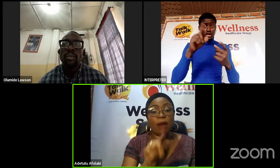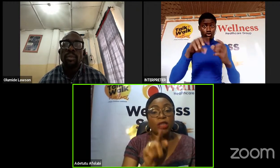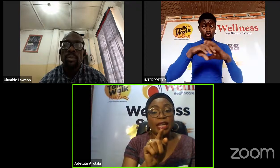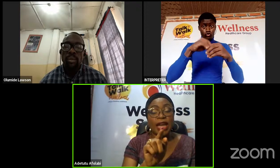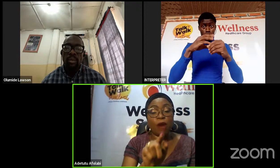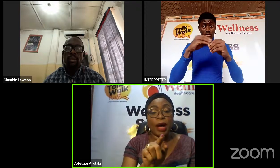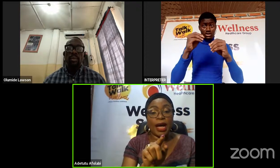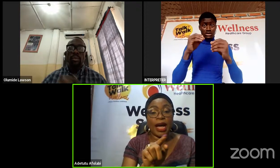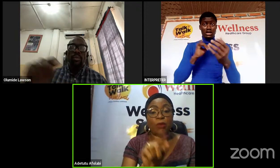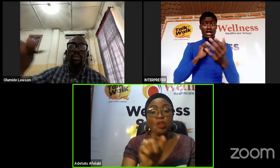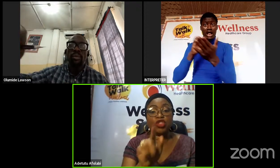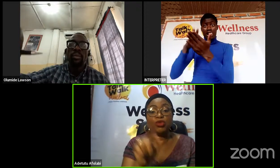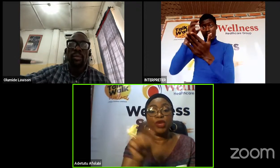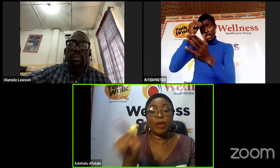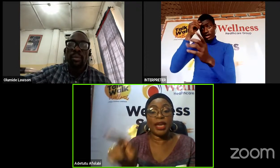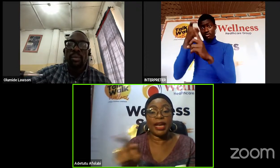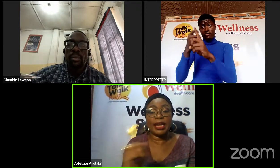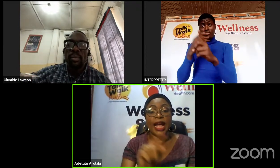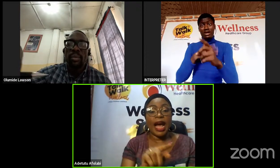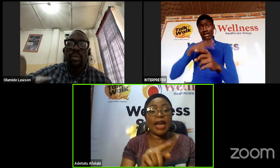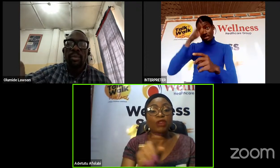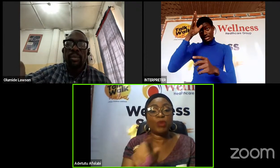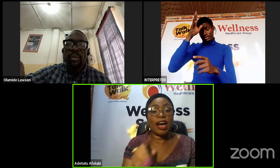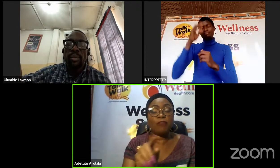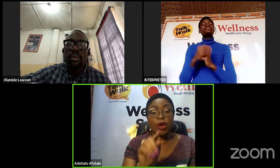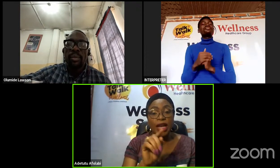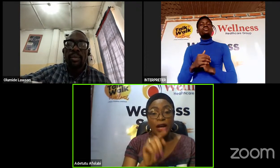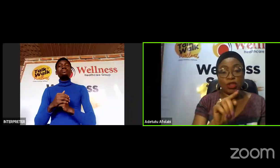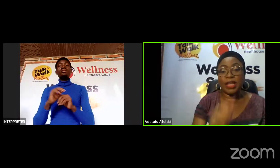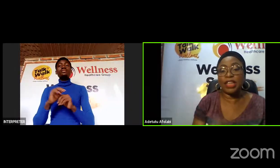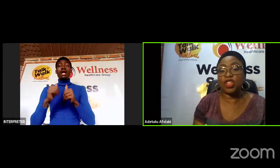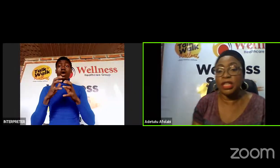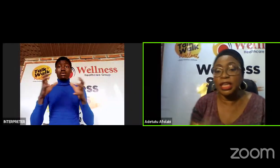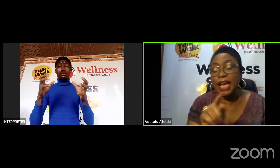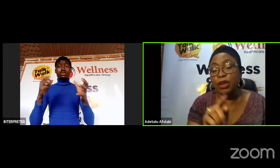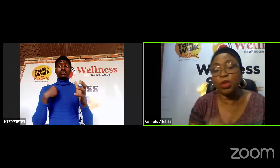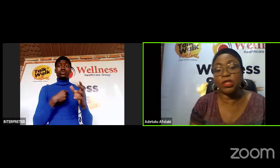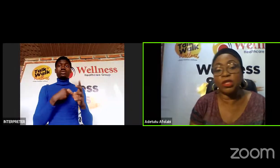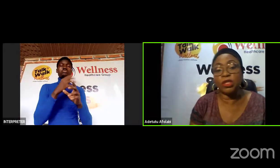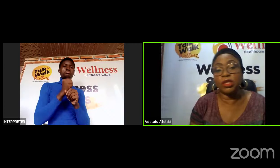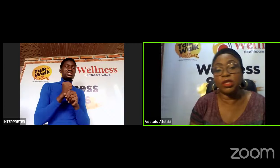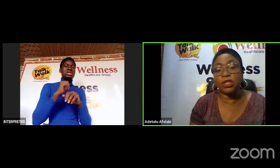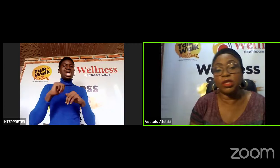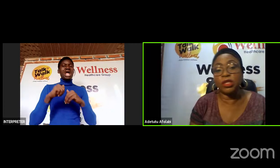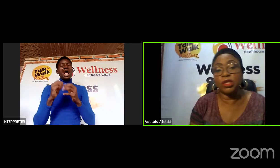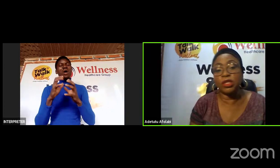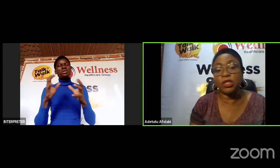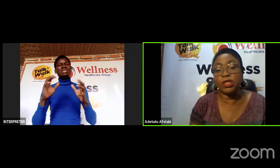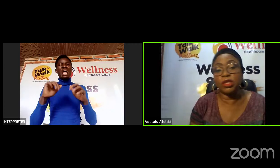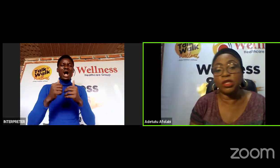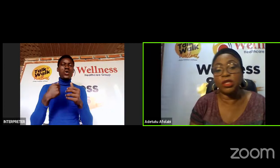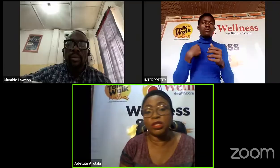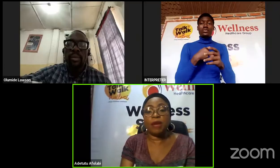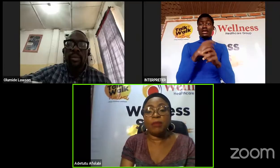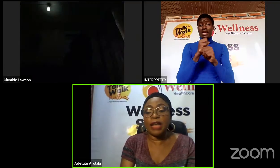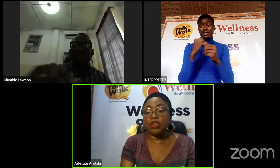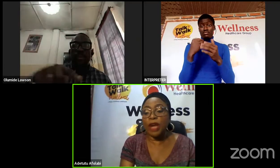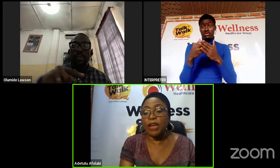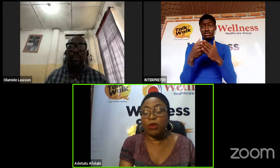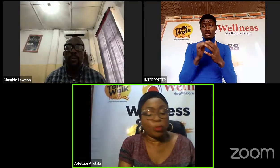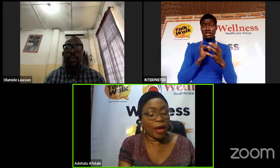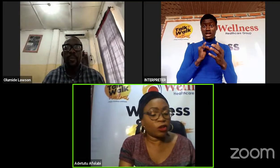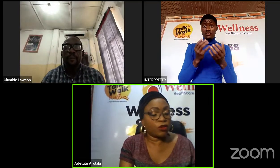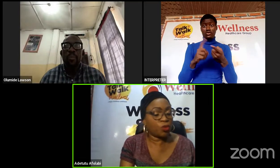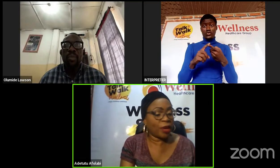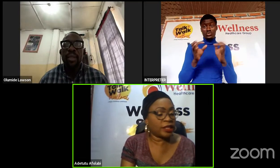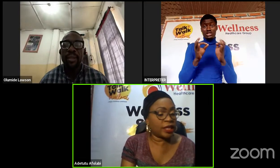we earn and how do we have money. I'll do that shortly. I don't want to be I don't want to be out of the space for